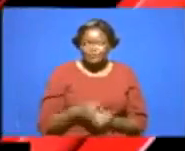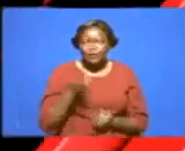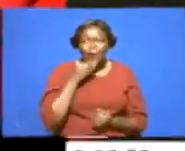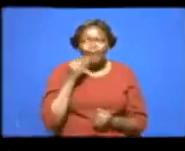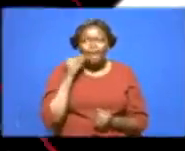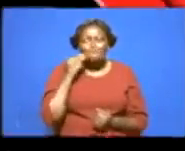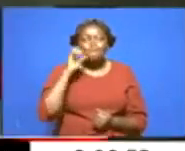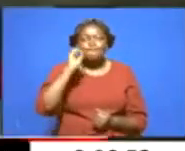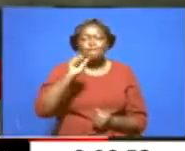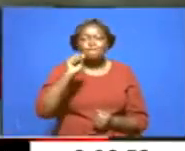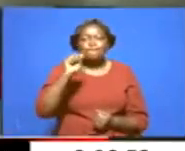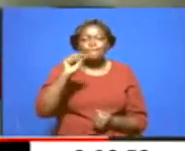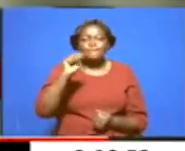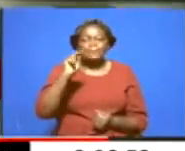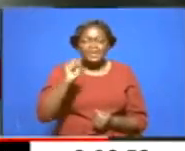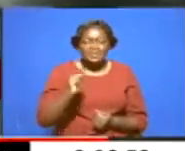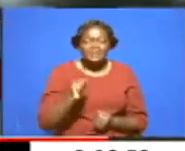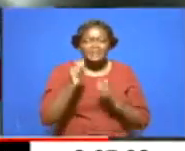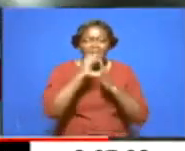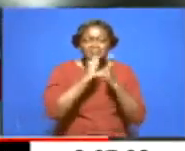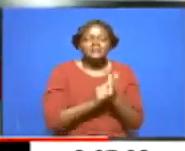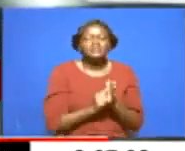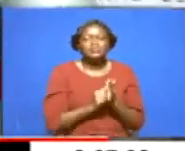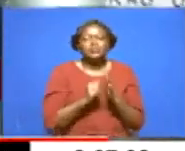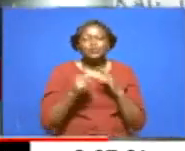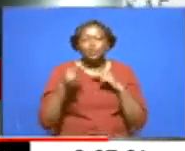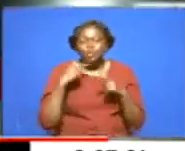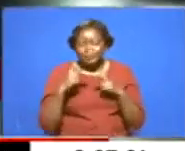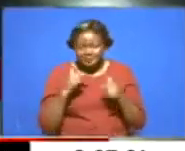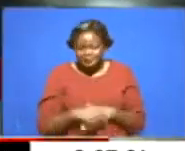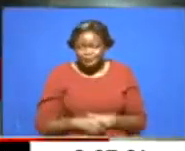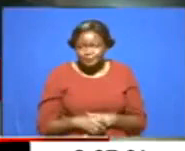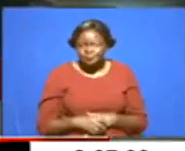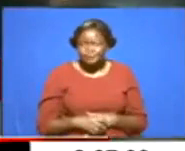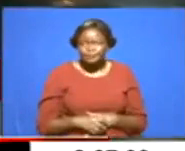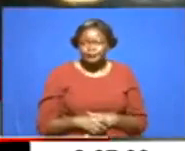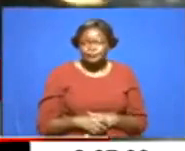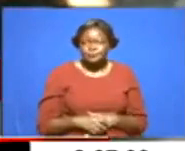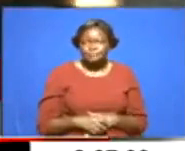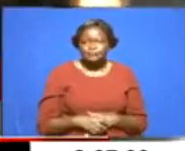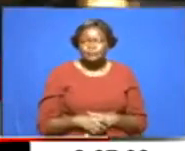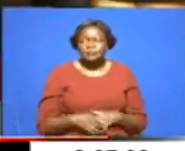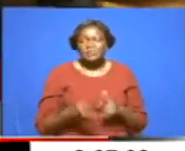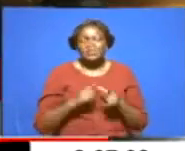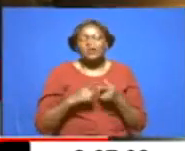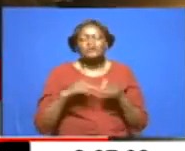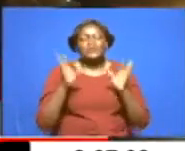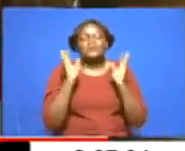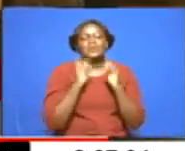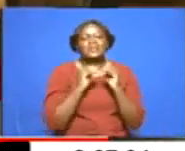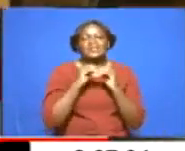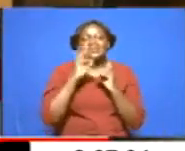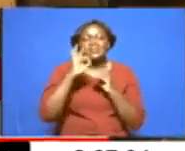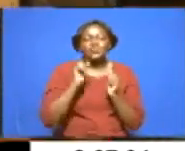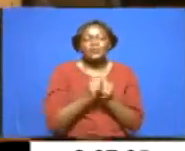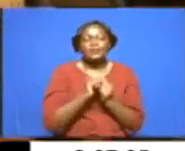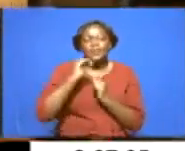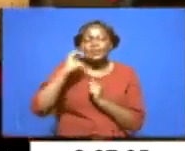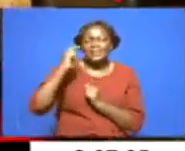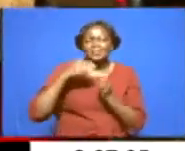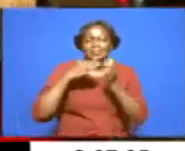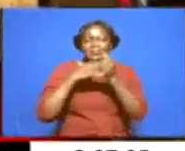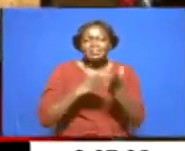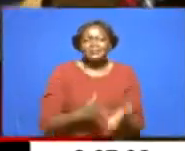State Lodge. President Uhuru Kenyatta will be organizing Sagana's three meeting with Mount Kenya leaders. The significance of this meeting is quite